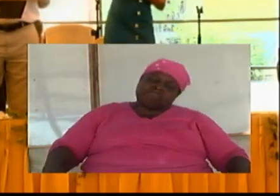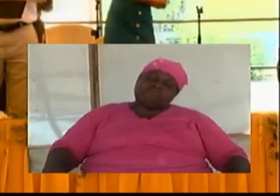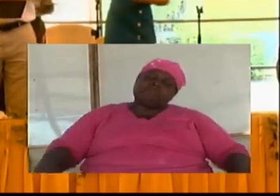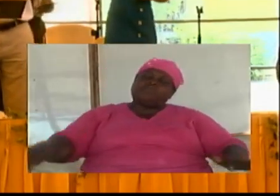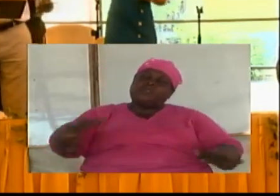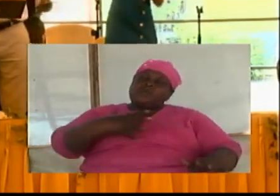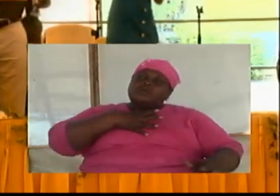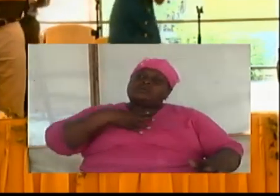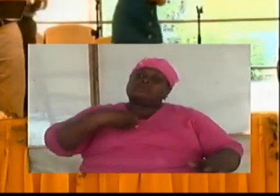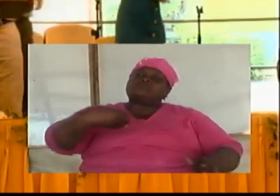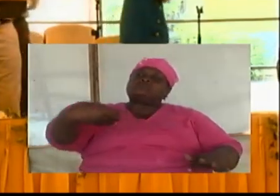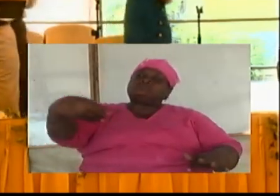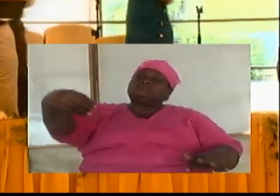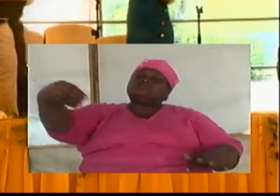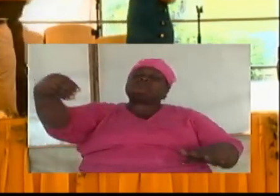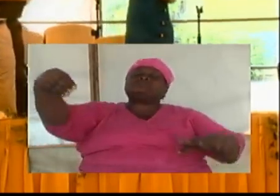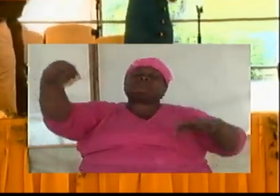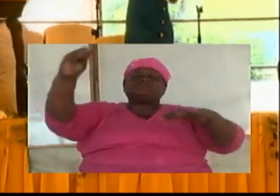snow.